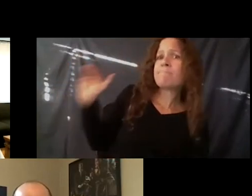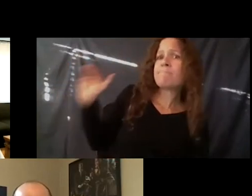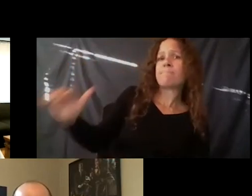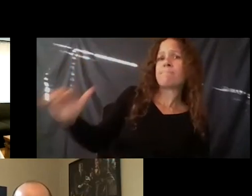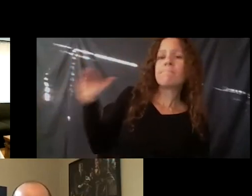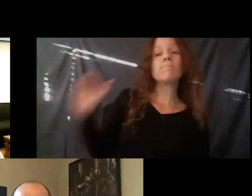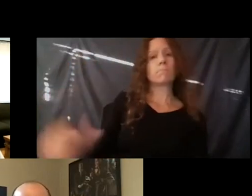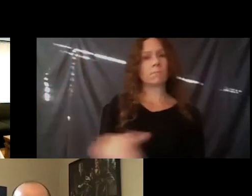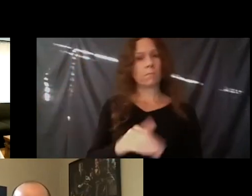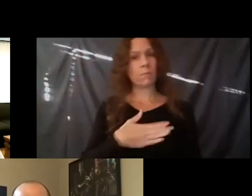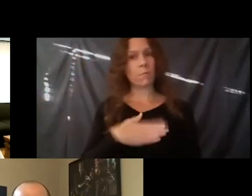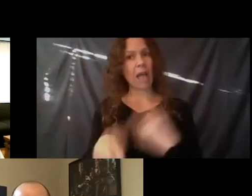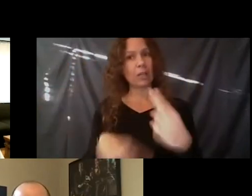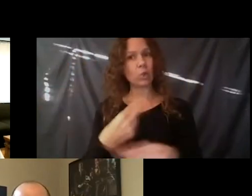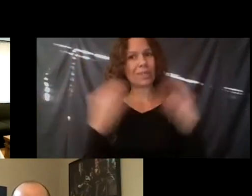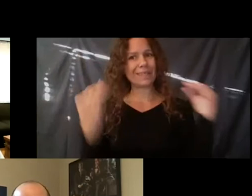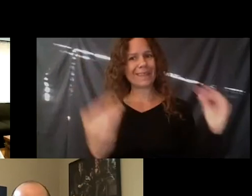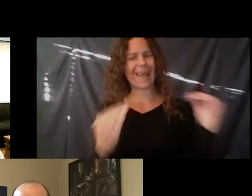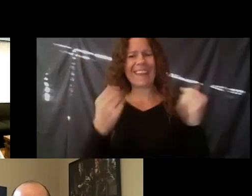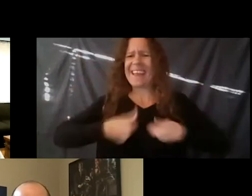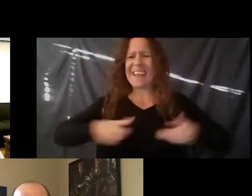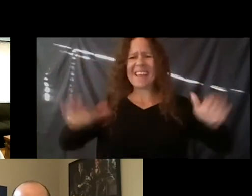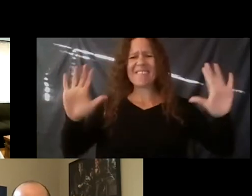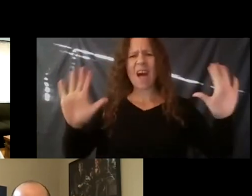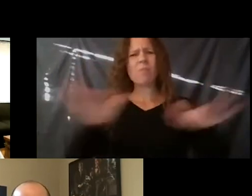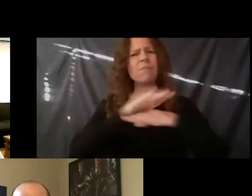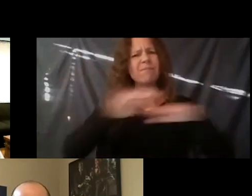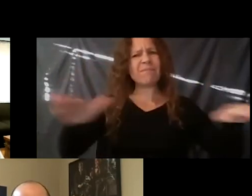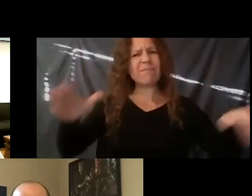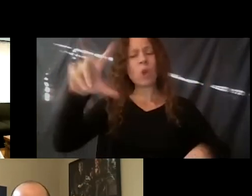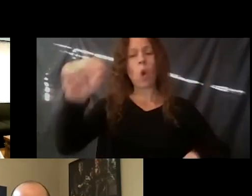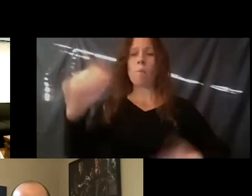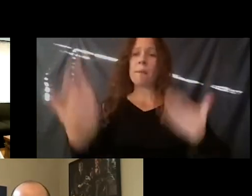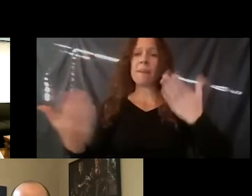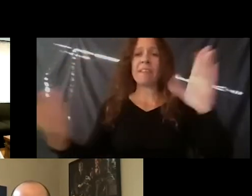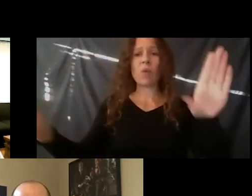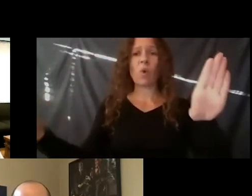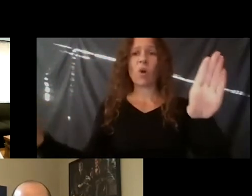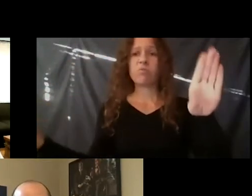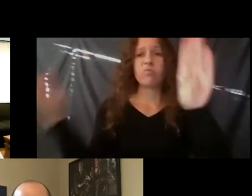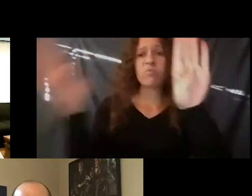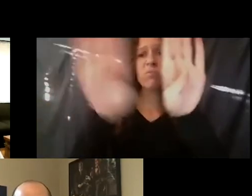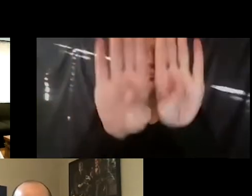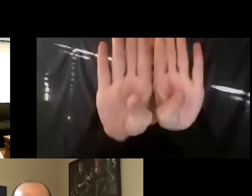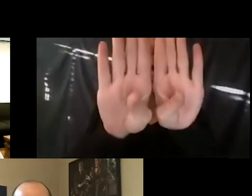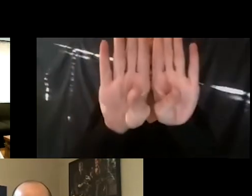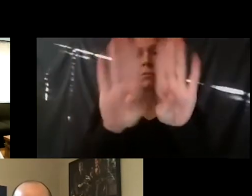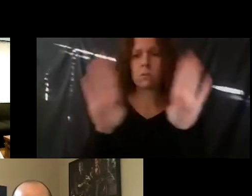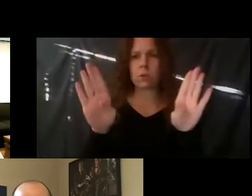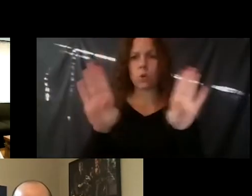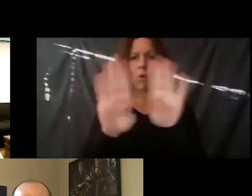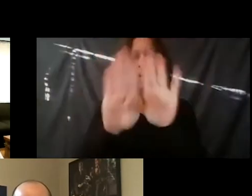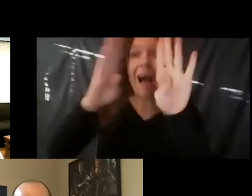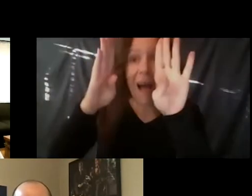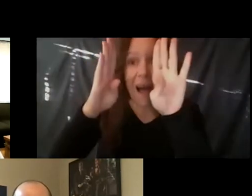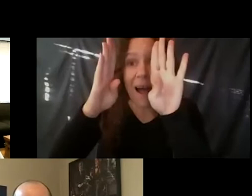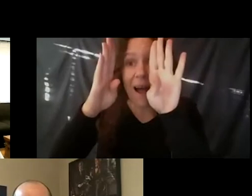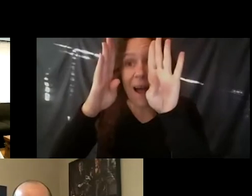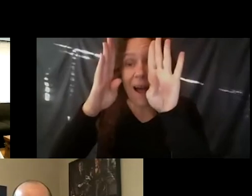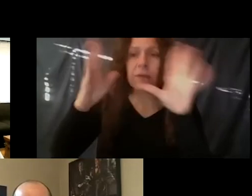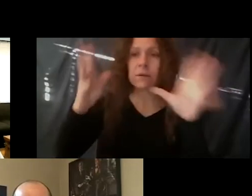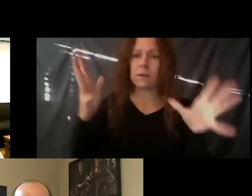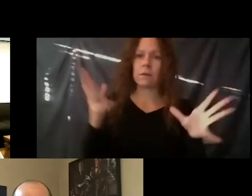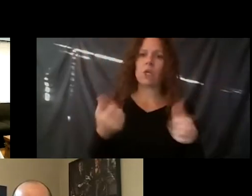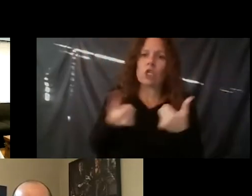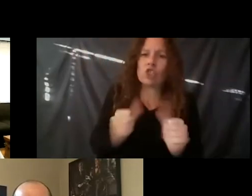me, that we don't give up. You know, they try to close the door in our faces at those doors. We put our foot in and try to get